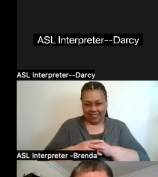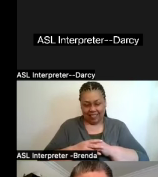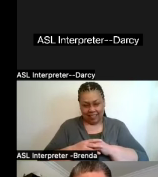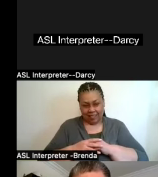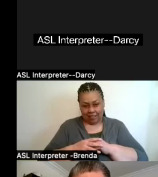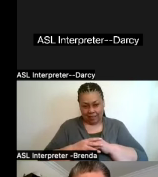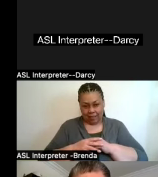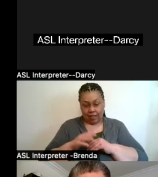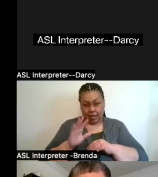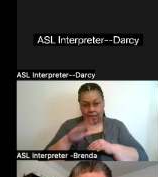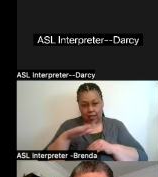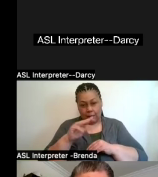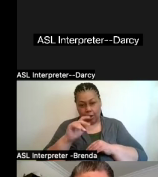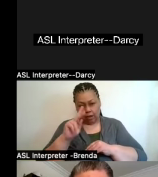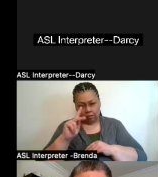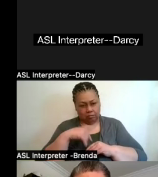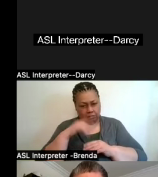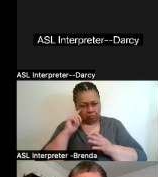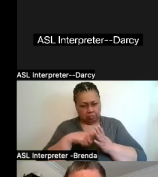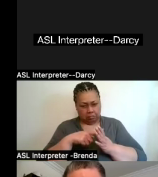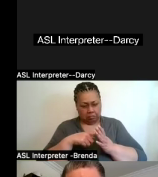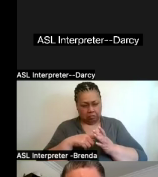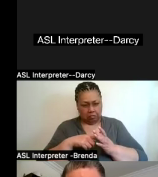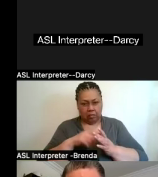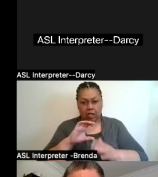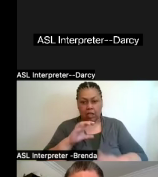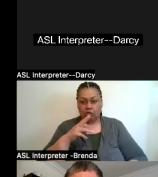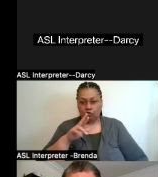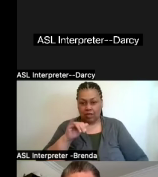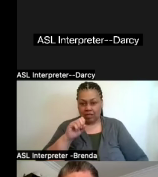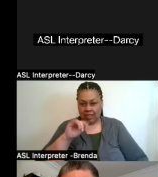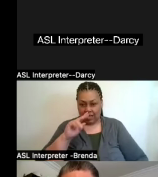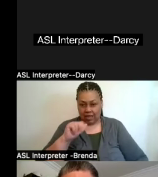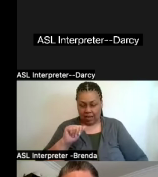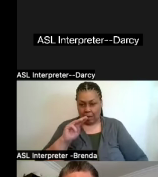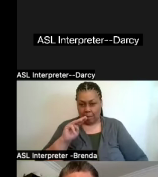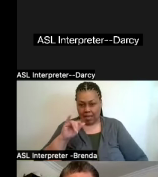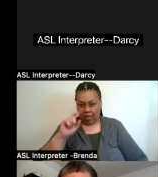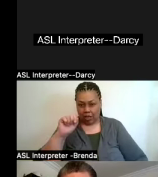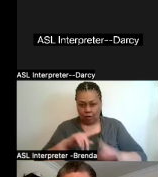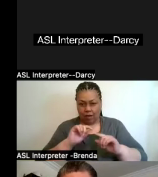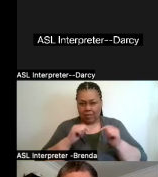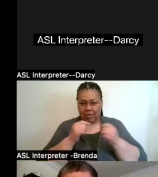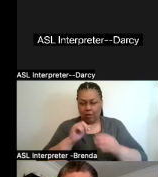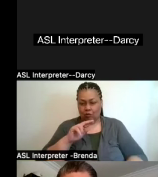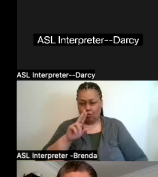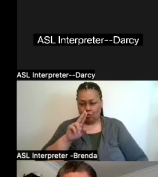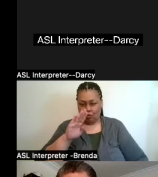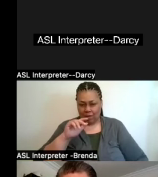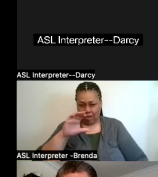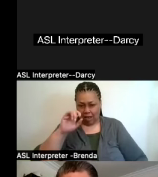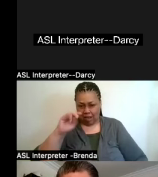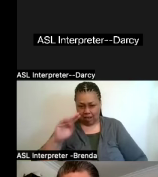Hey, Mark, I noticed that Christina Miller from Team Rubicon was commenting on the Quake